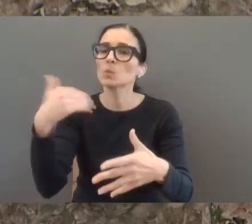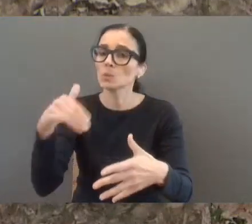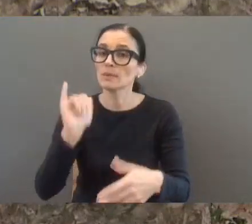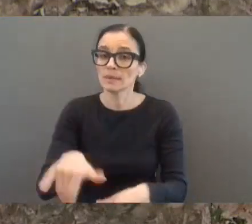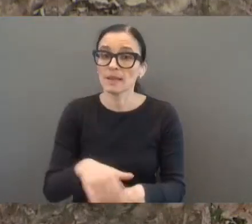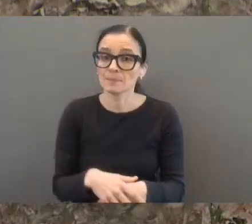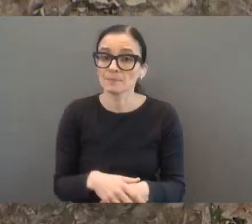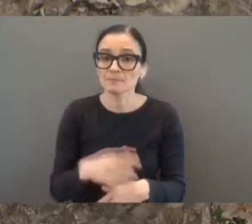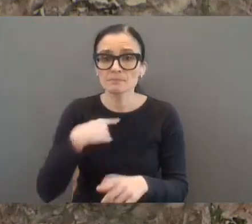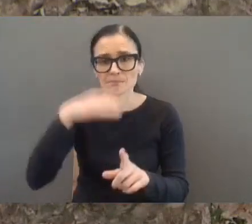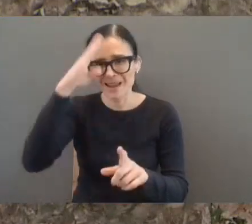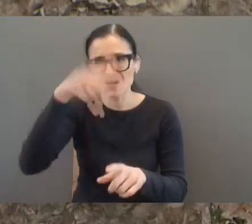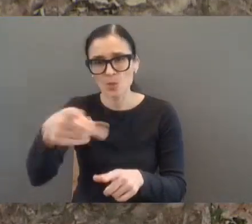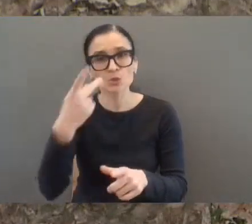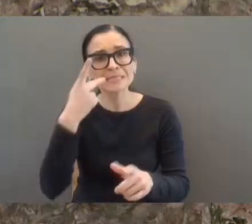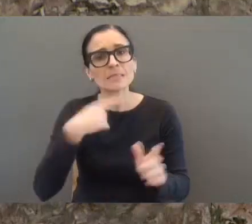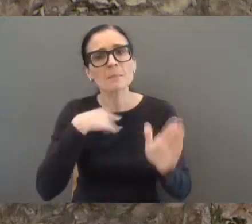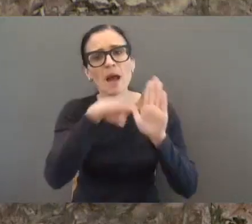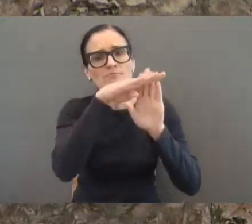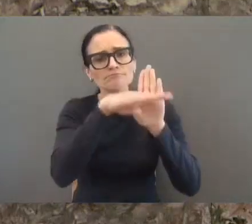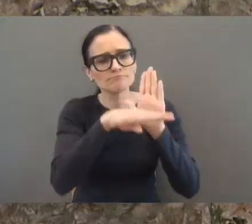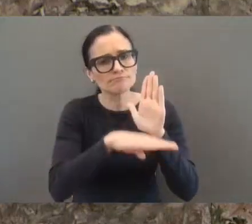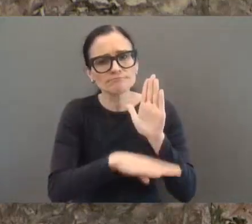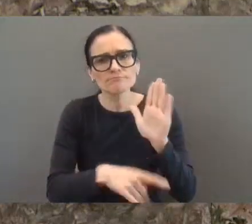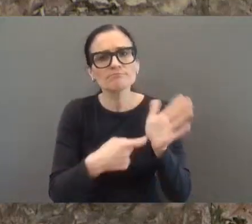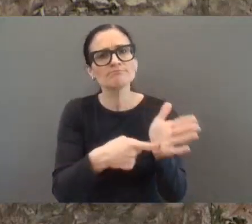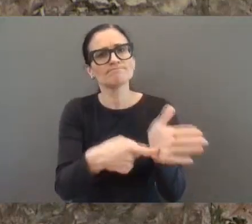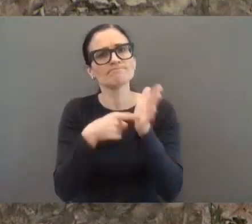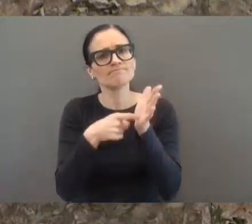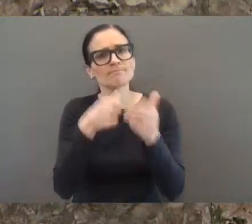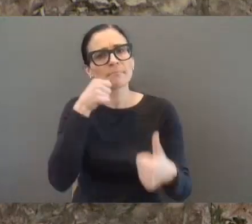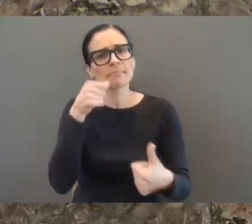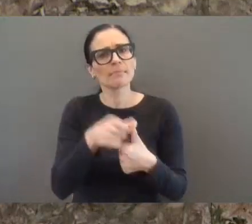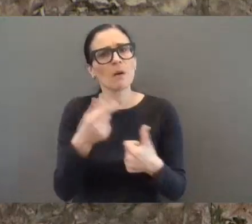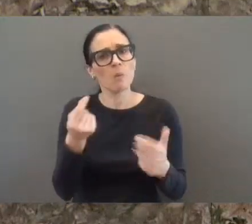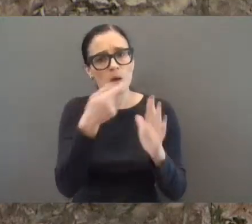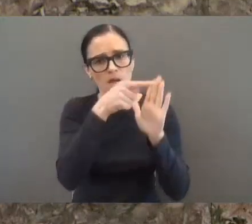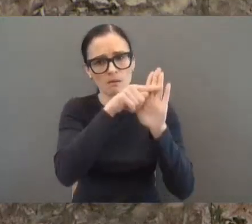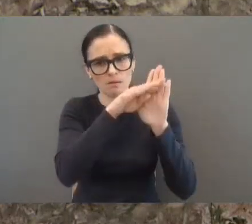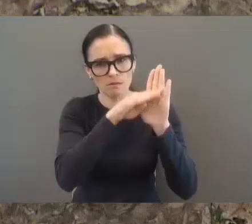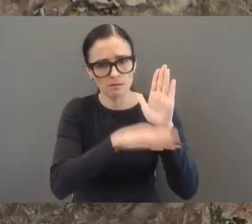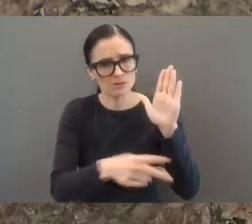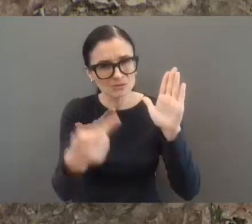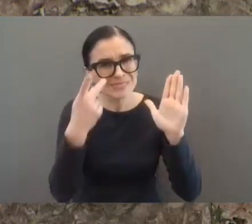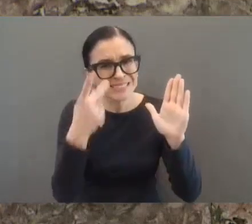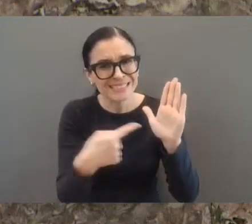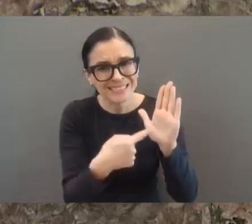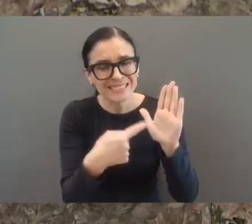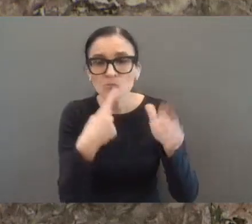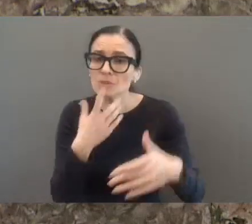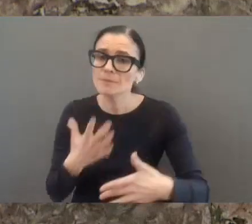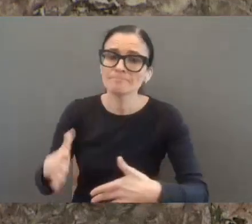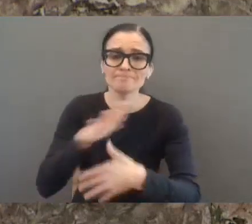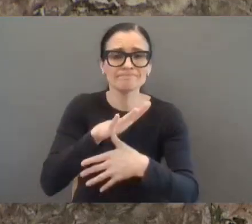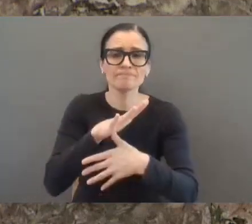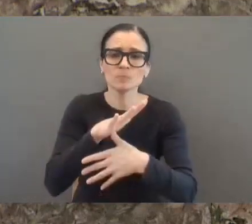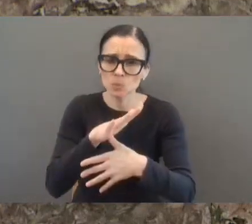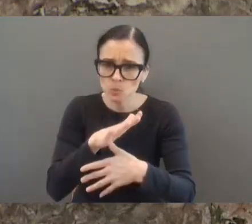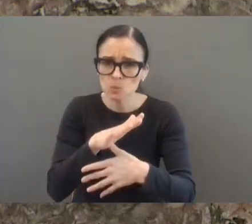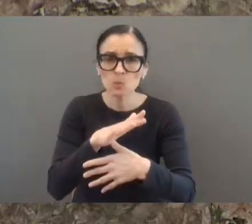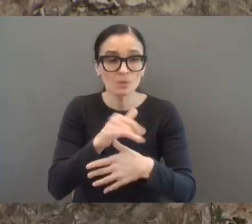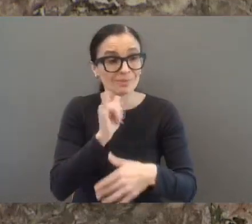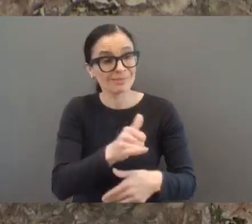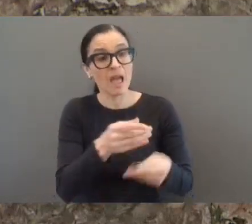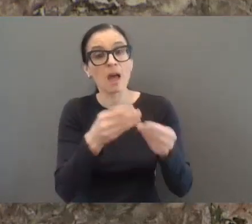seen that this is a top priority for this government. We did not get into this problem overnight, Mr. Speaker, and it is going to take time